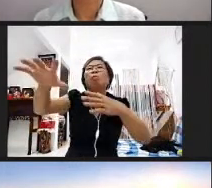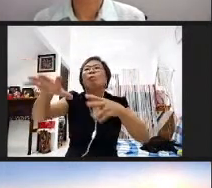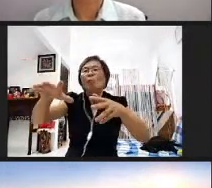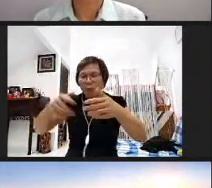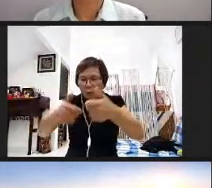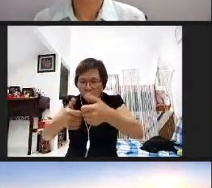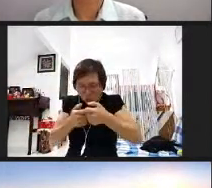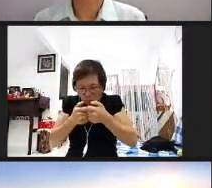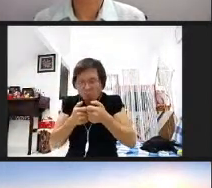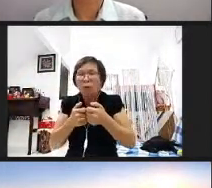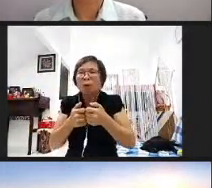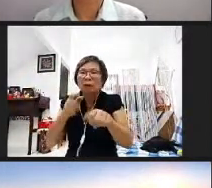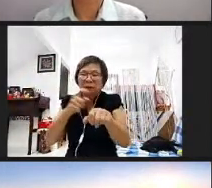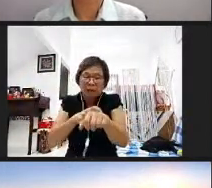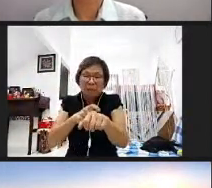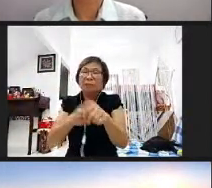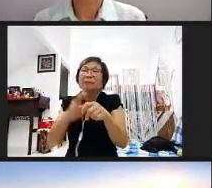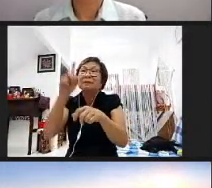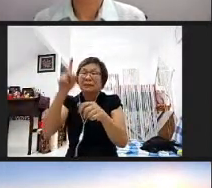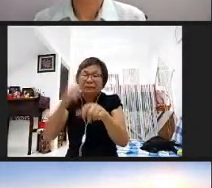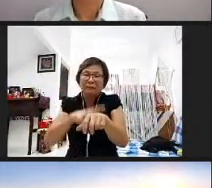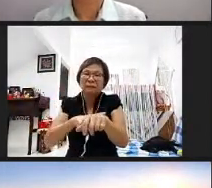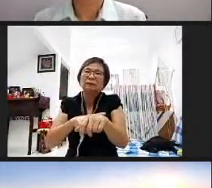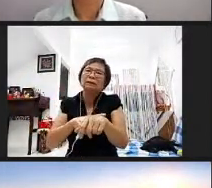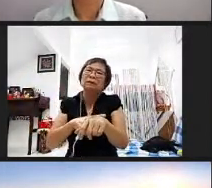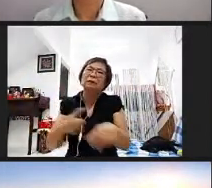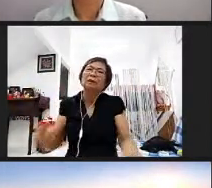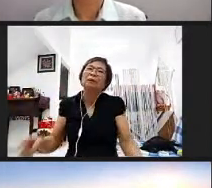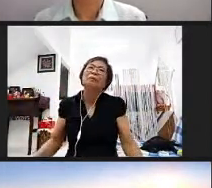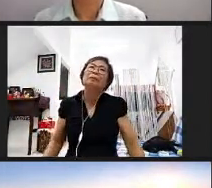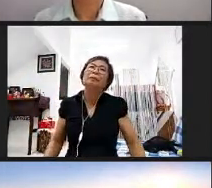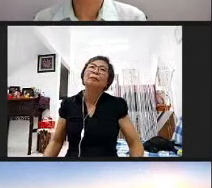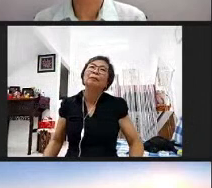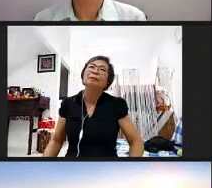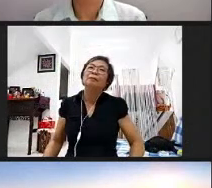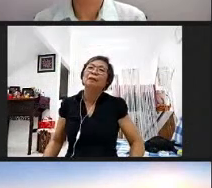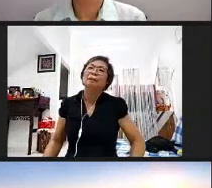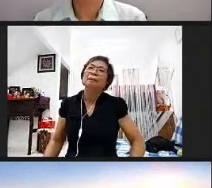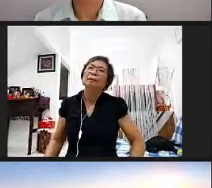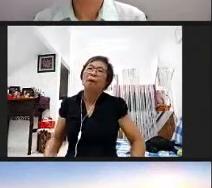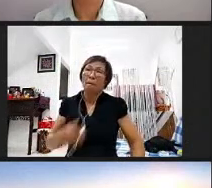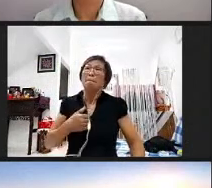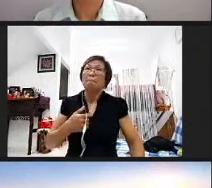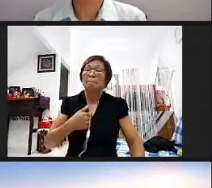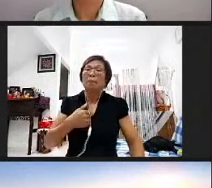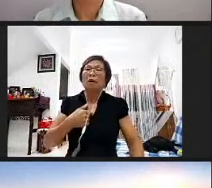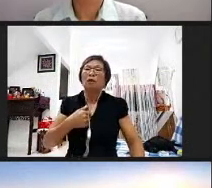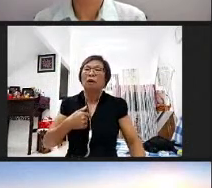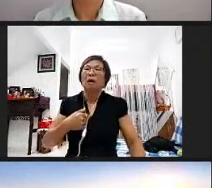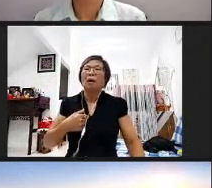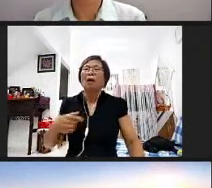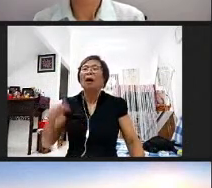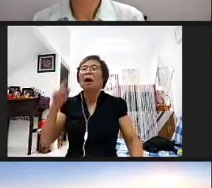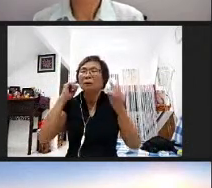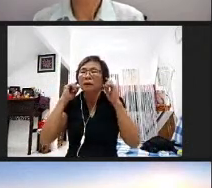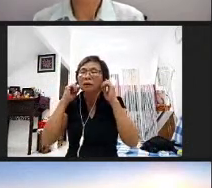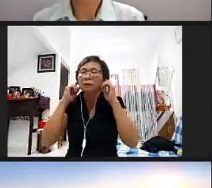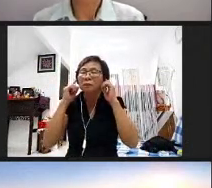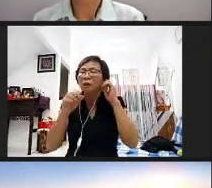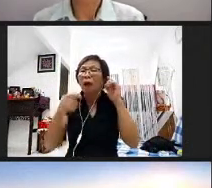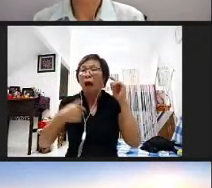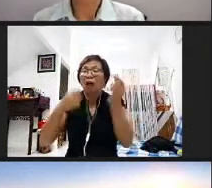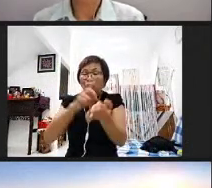a point of time where in my own practice, we diagnosed a patient with